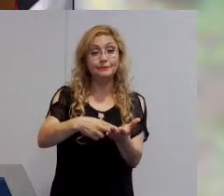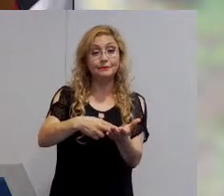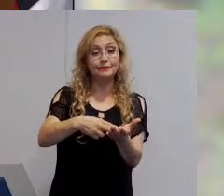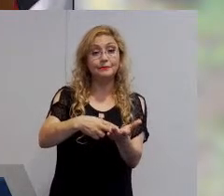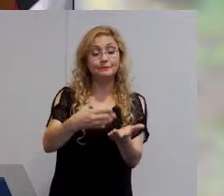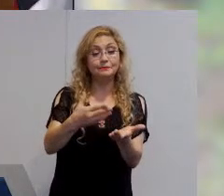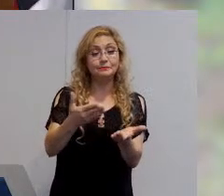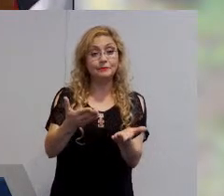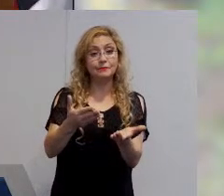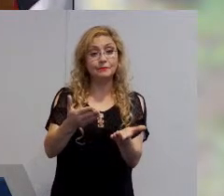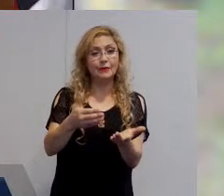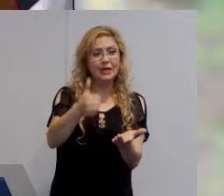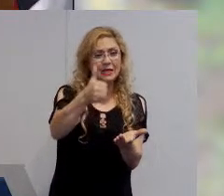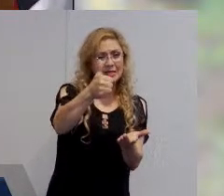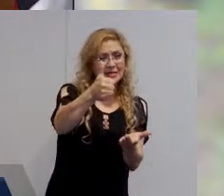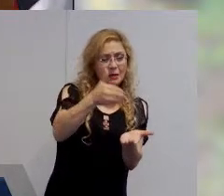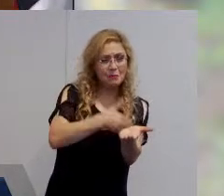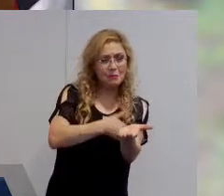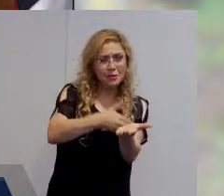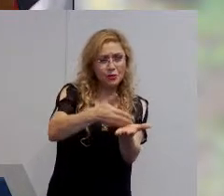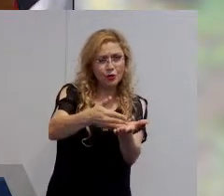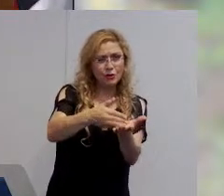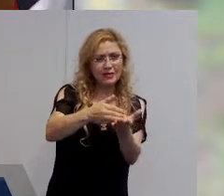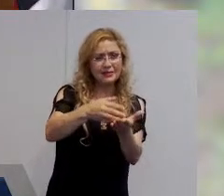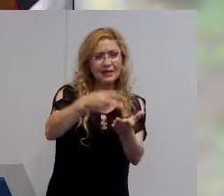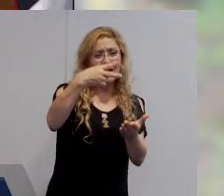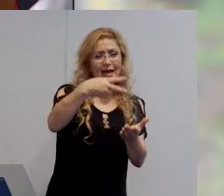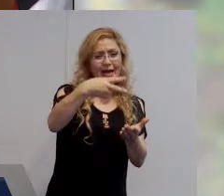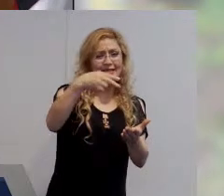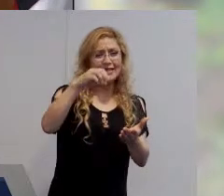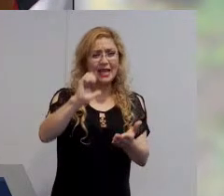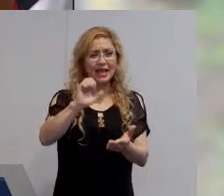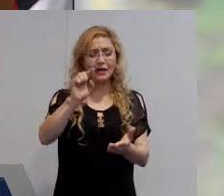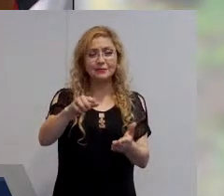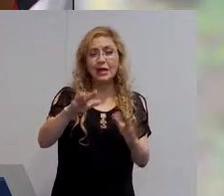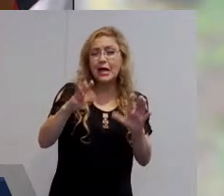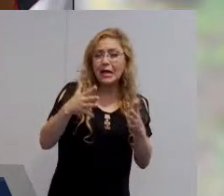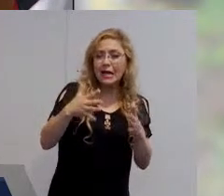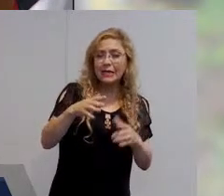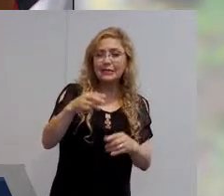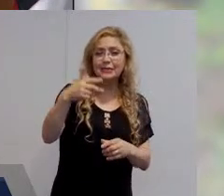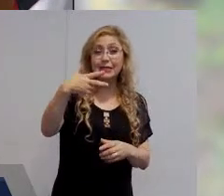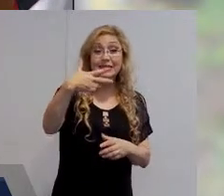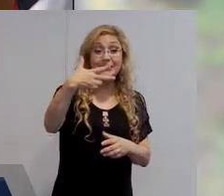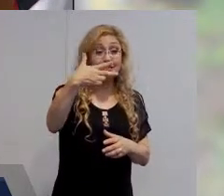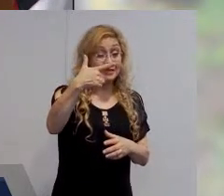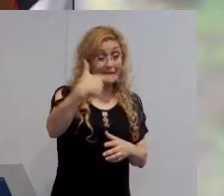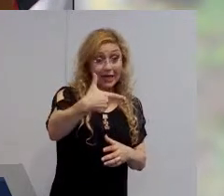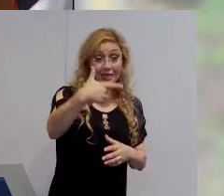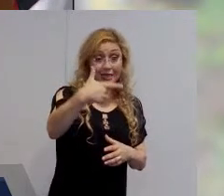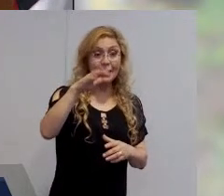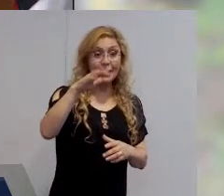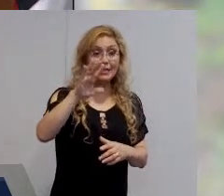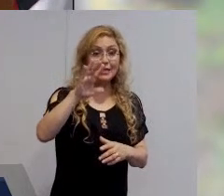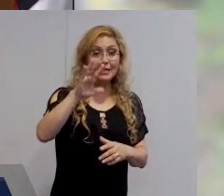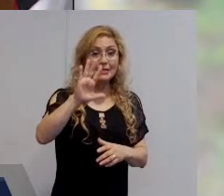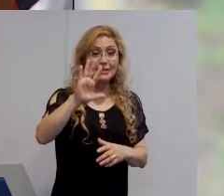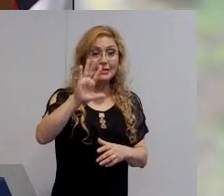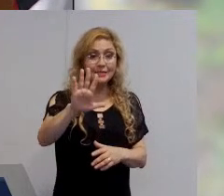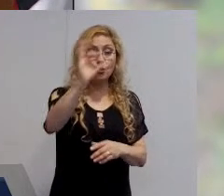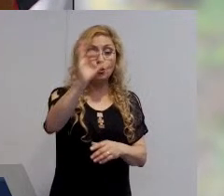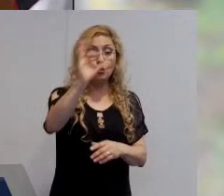the more than 6 million hectares that we have, almost 75% was in the hands